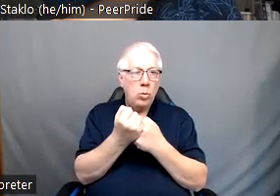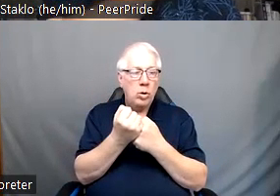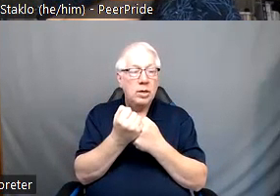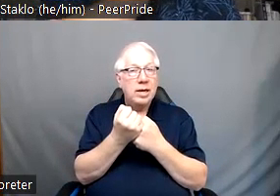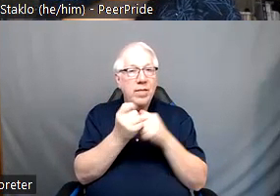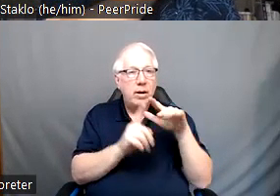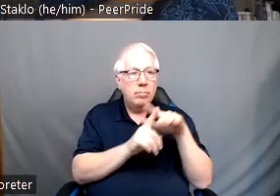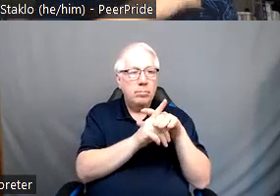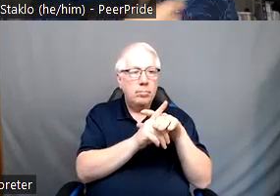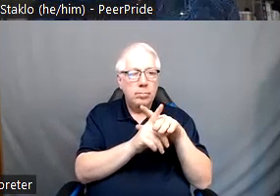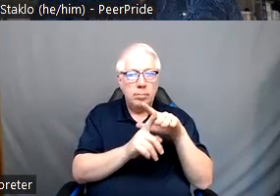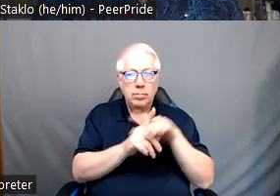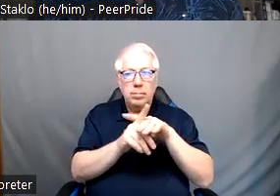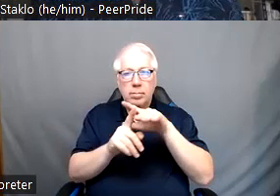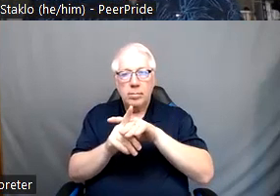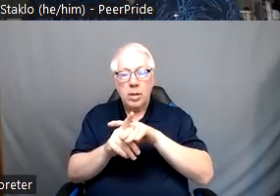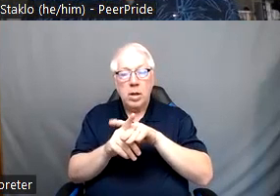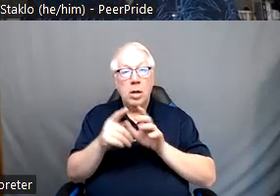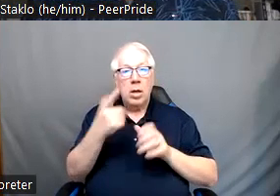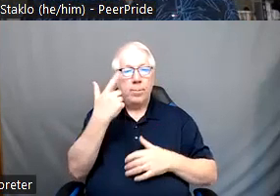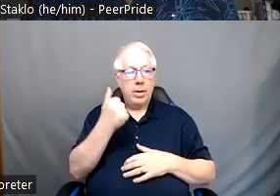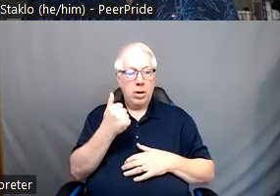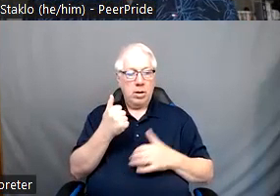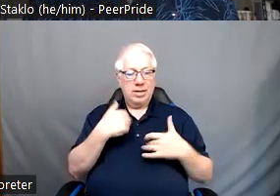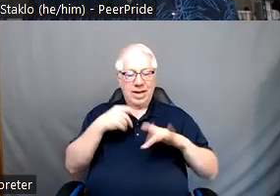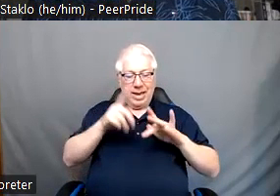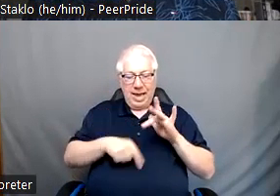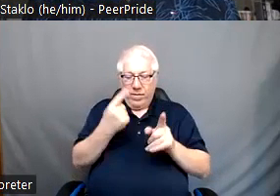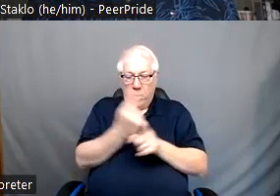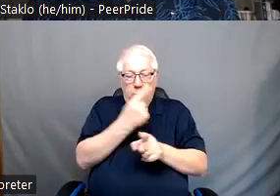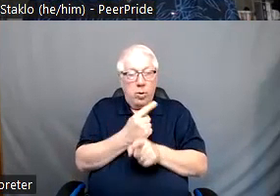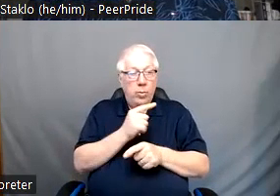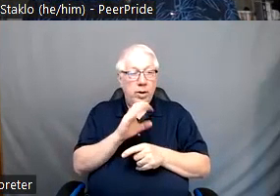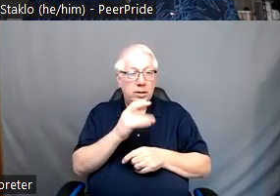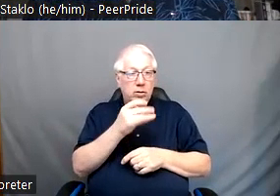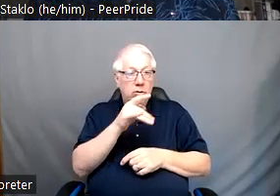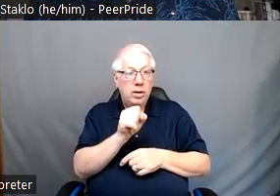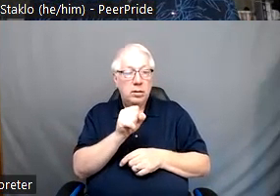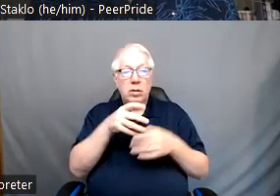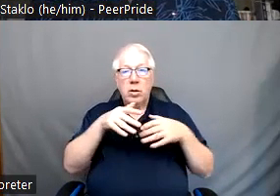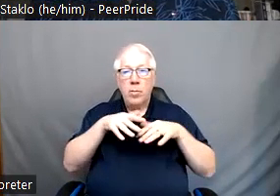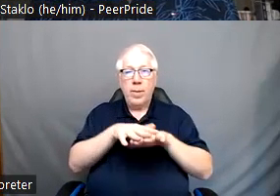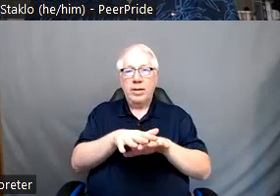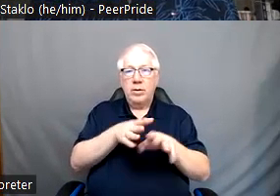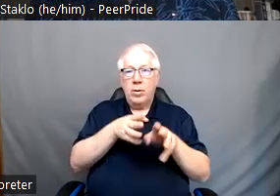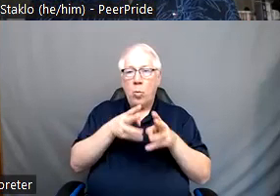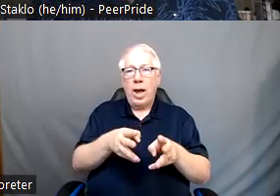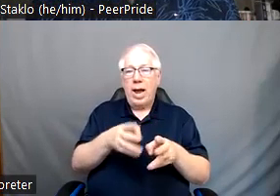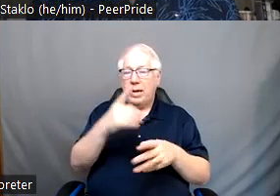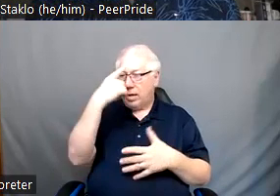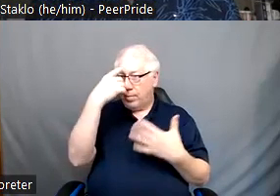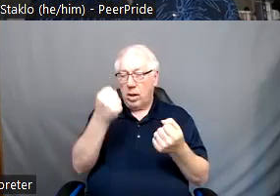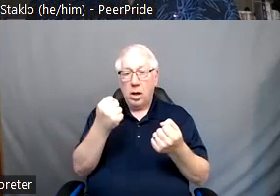coming up in place because of such a lack of appropriate channels in like the mainstream sort of ways of getting mental health care.